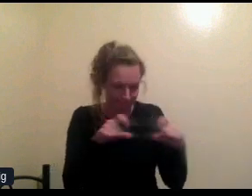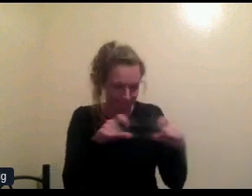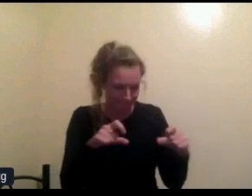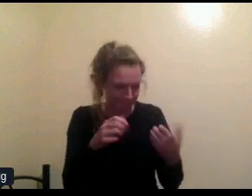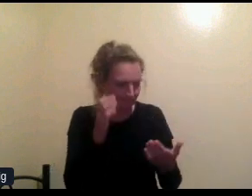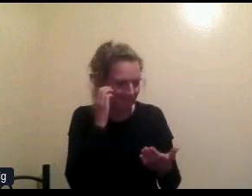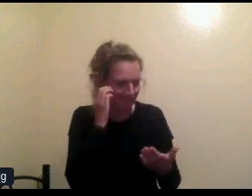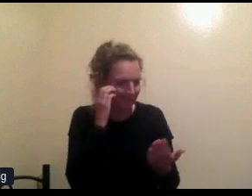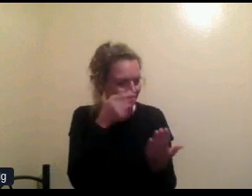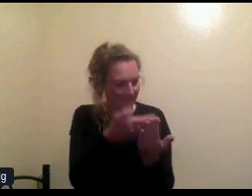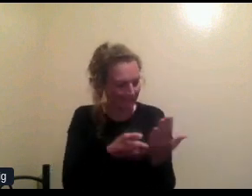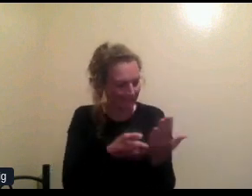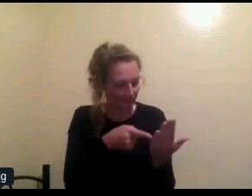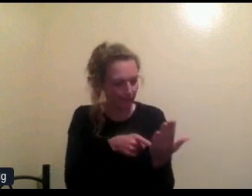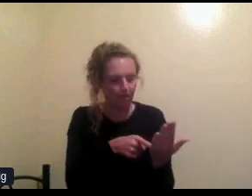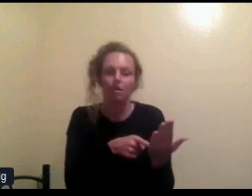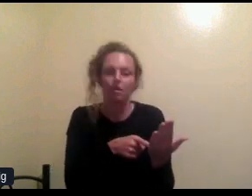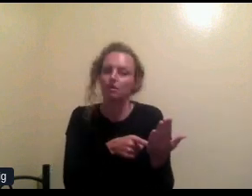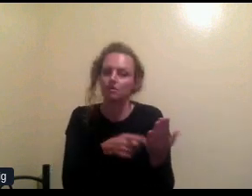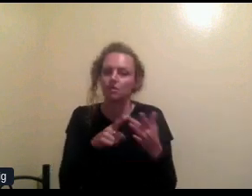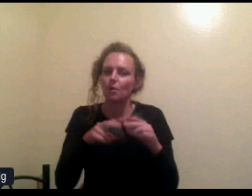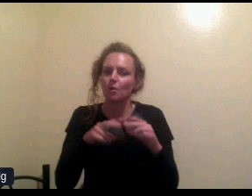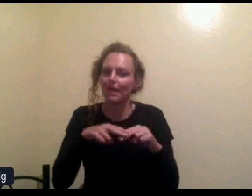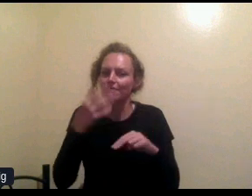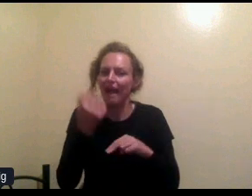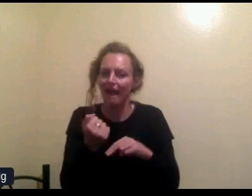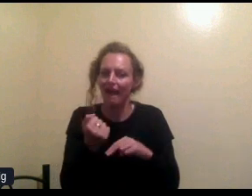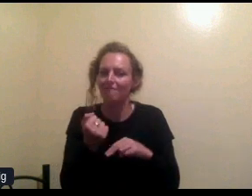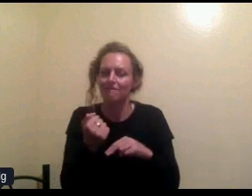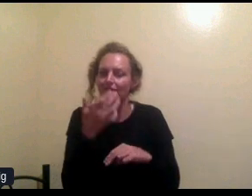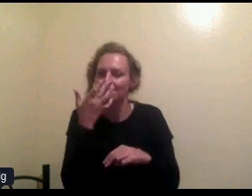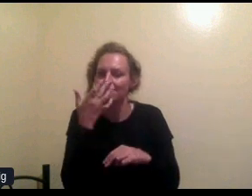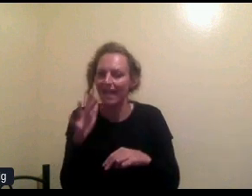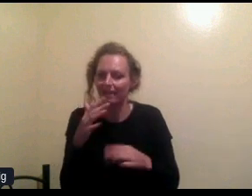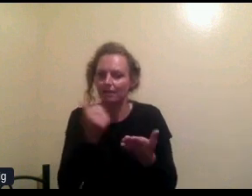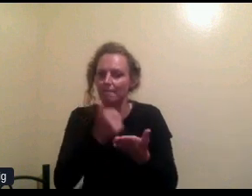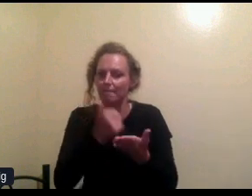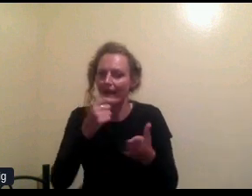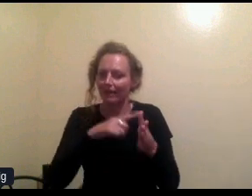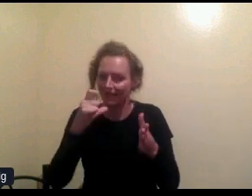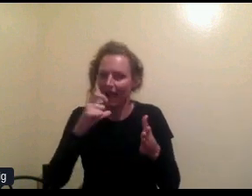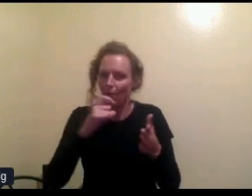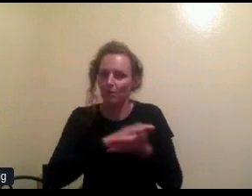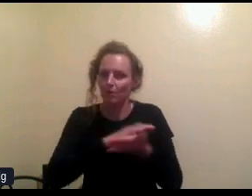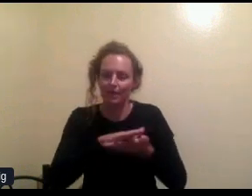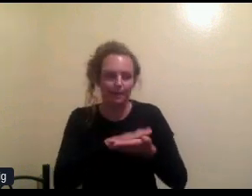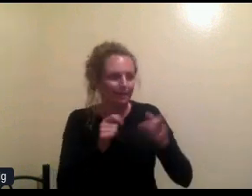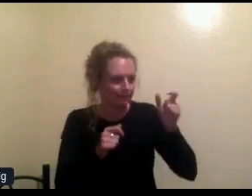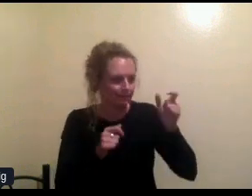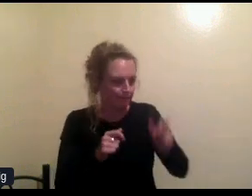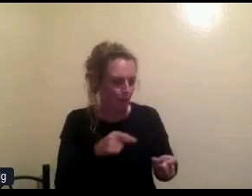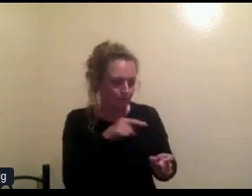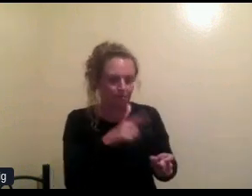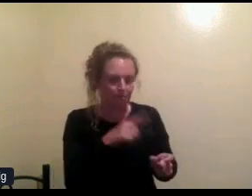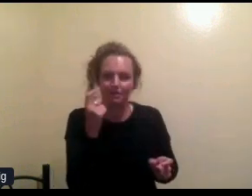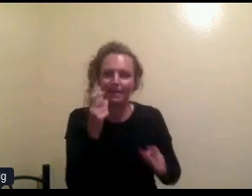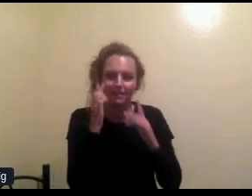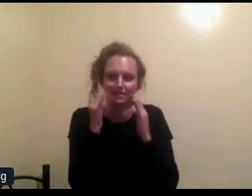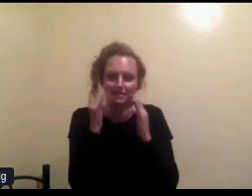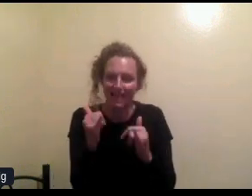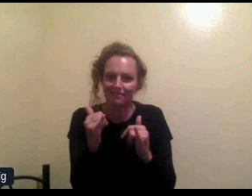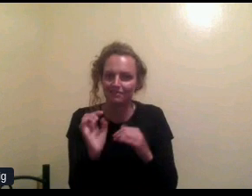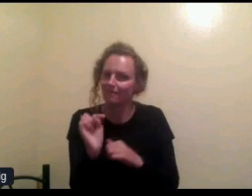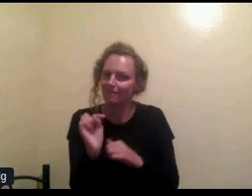dummy bank account, if you like, to try this stuff. I think it's kind of like, oh, I hadn't thought of that. I hadn't thought how that would work. So I think